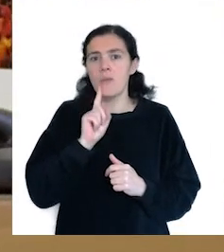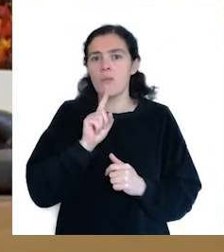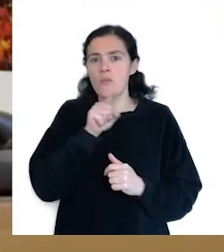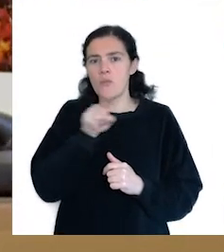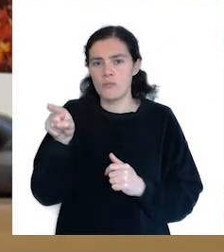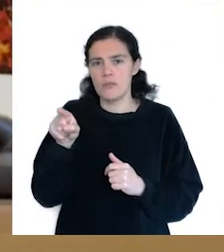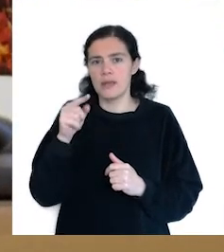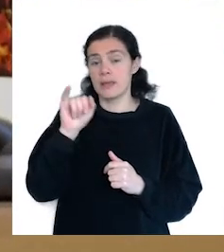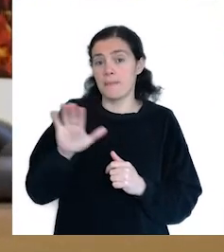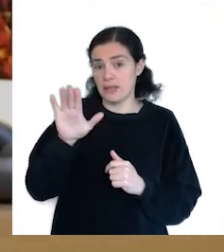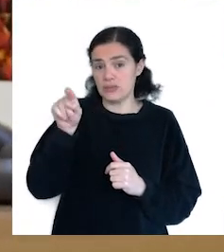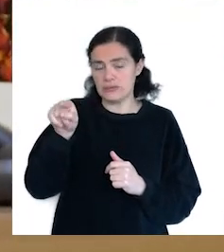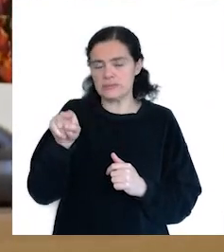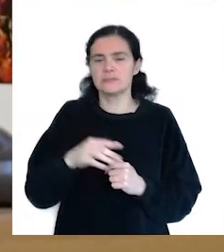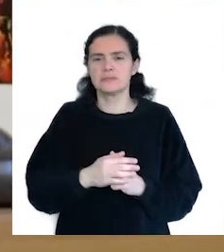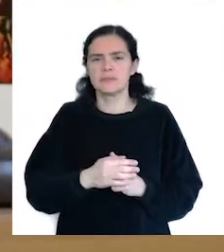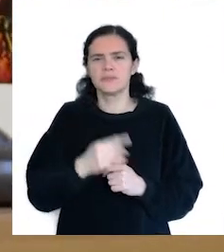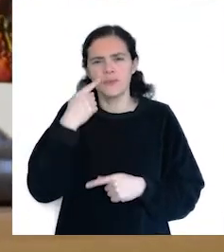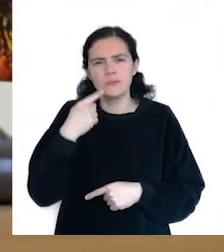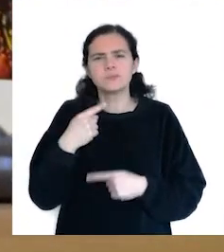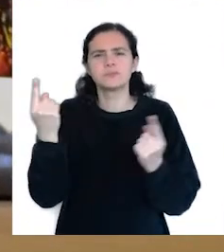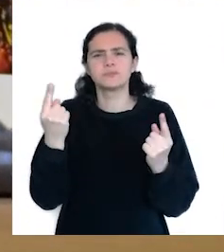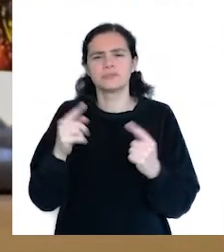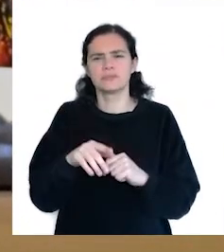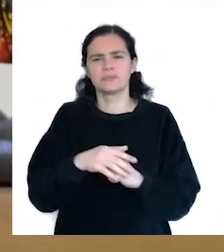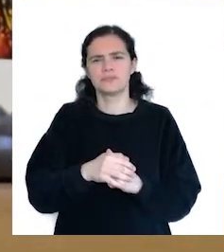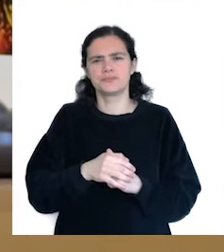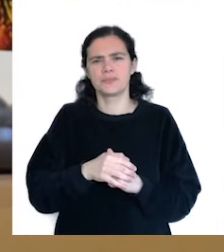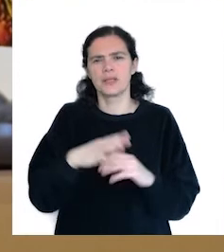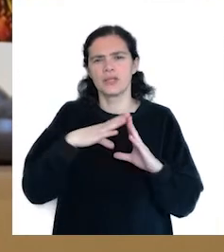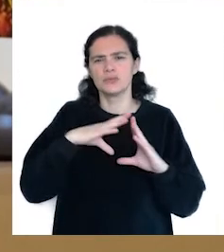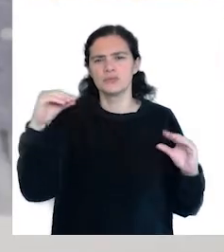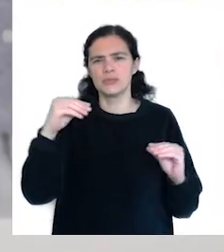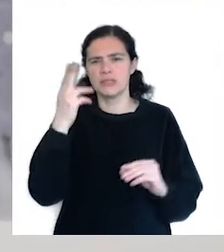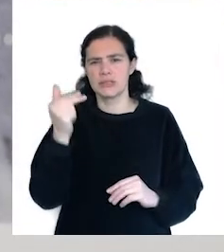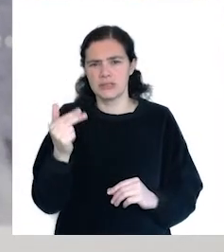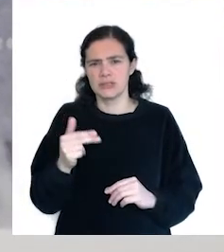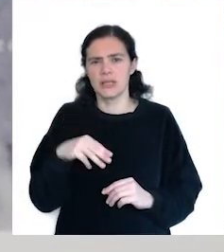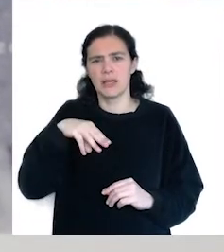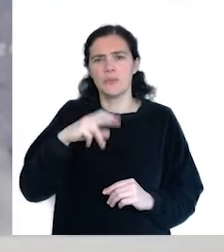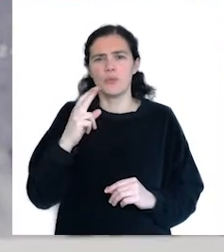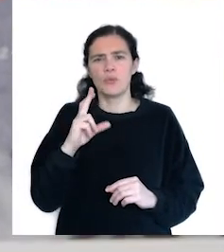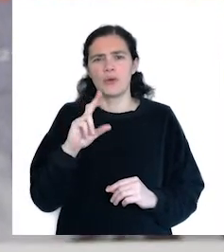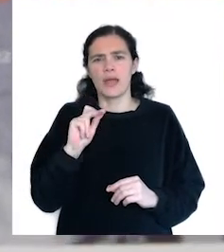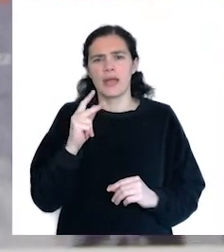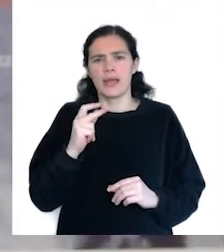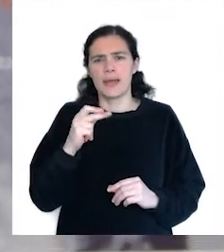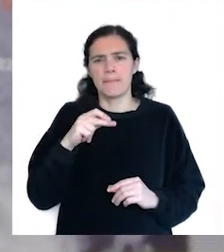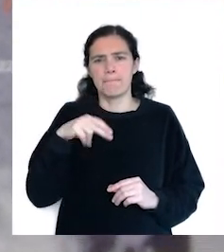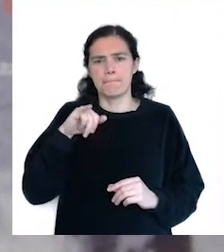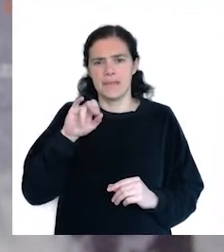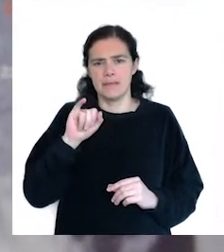history. This woman, this image here, that shows the Japanese